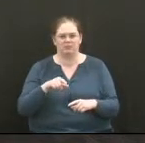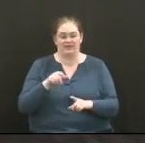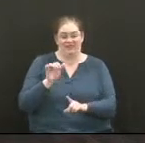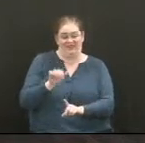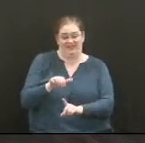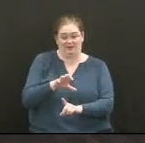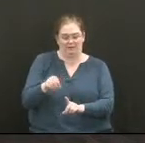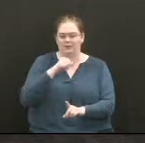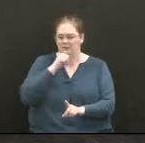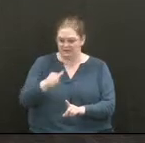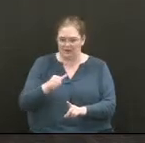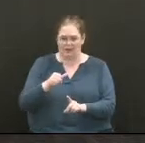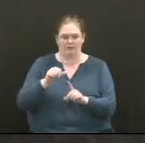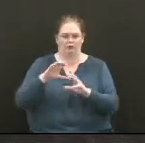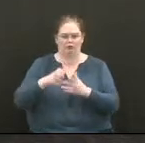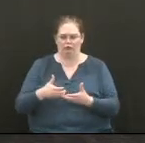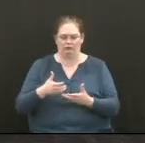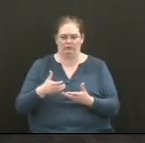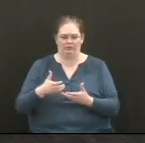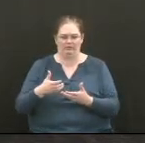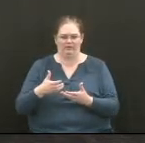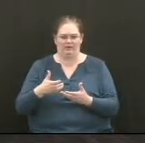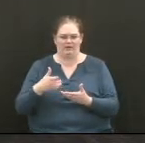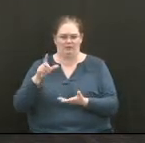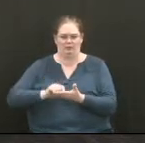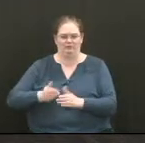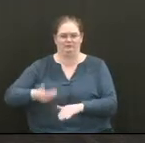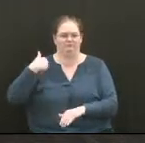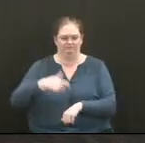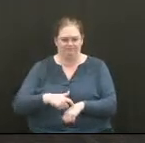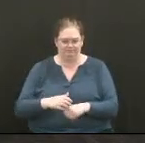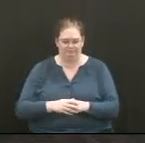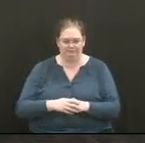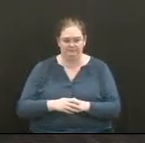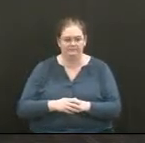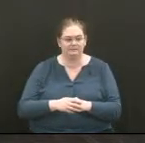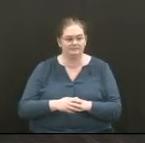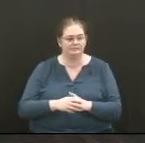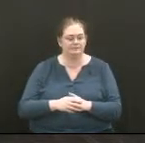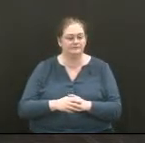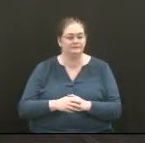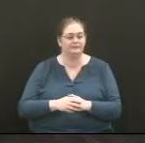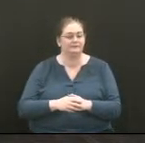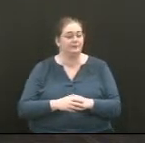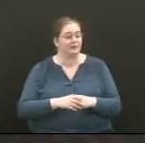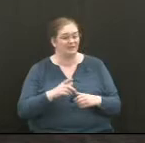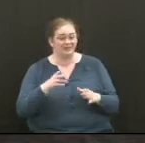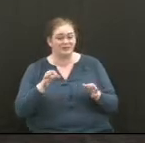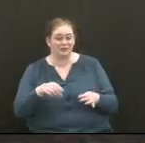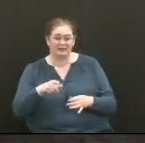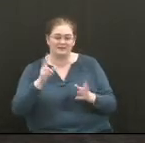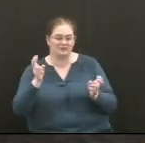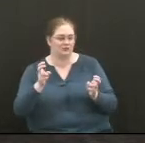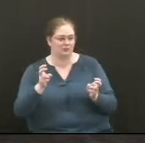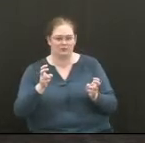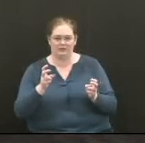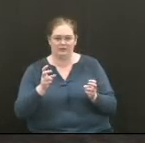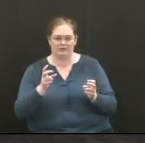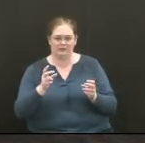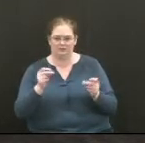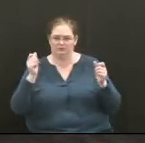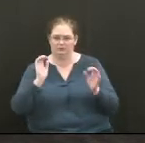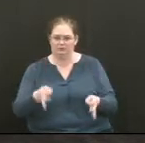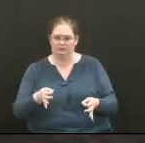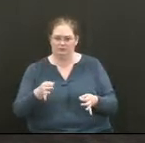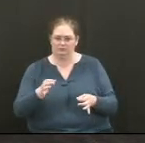they were not the party that caused that issue. Right. Okay. And certainly this is, you know, an issue that we have to move on quickly. You